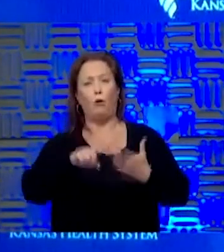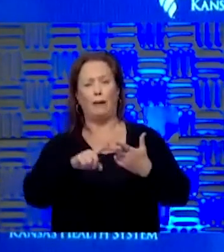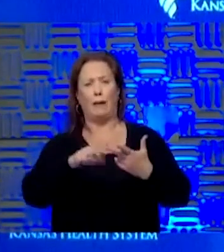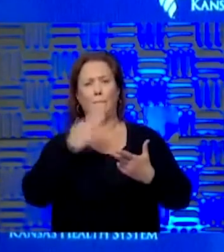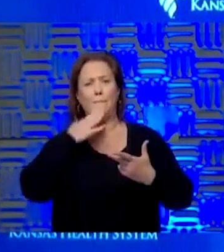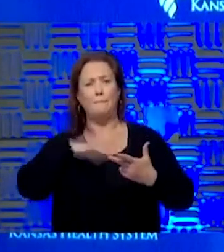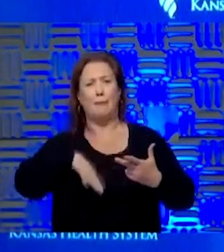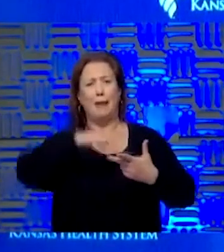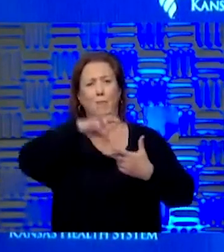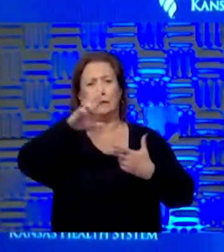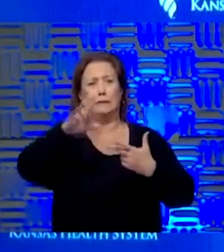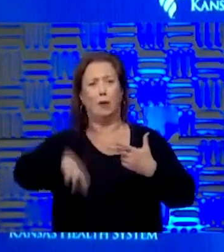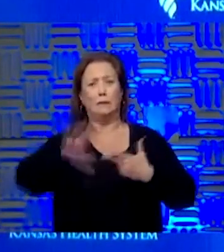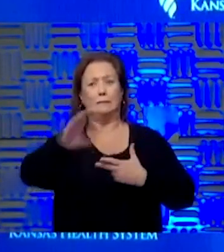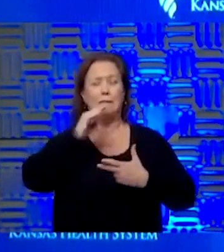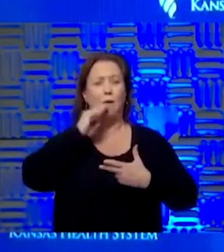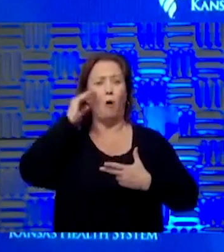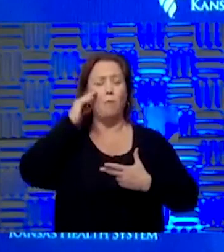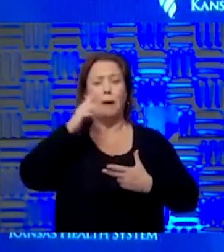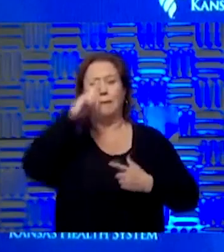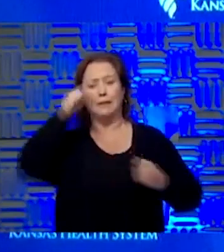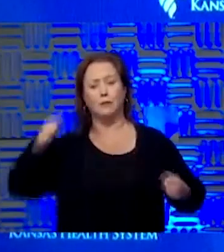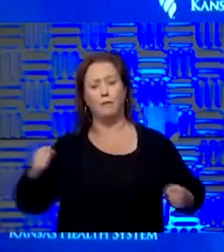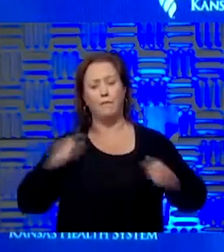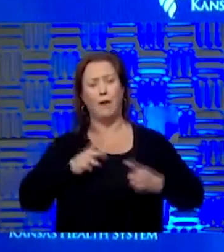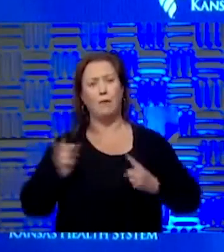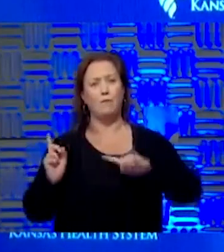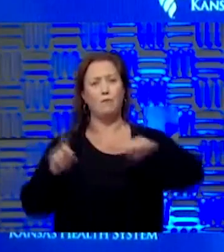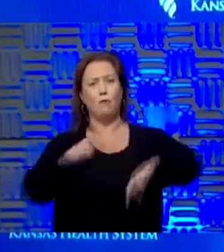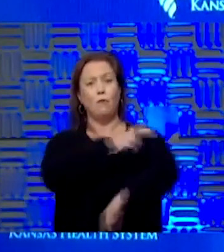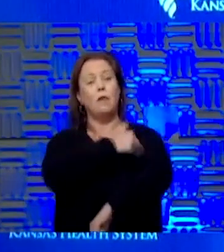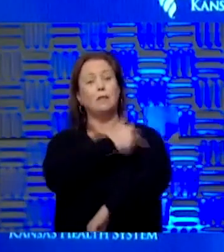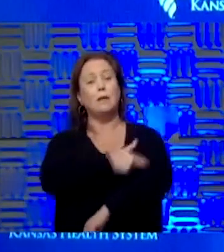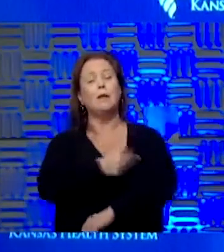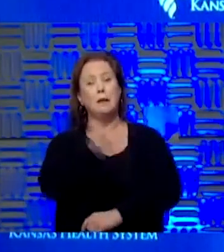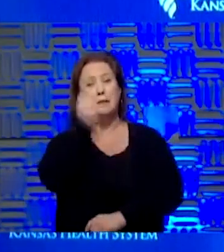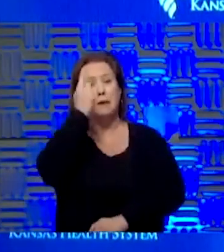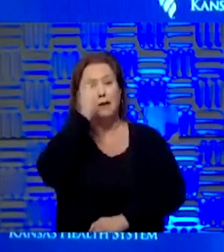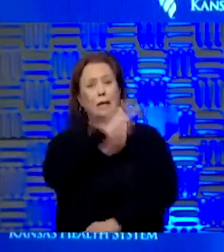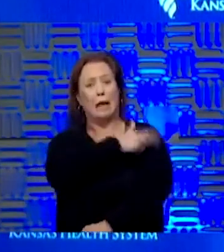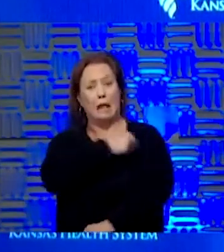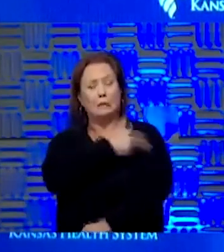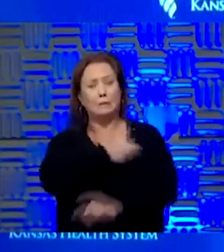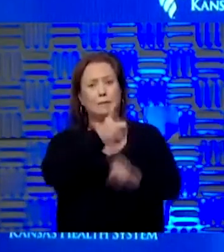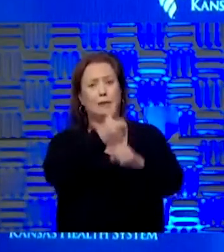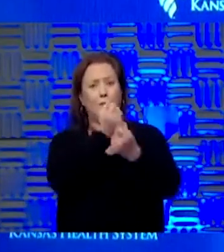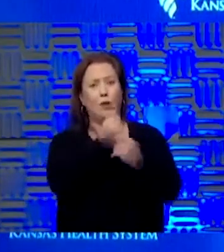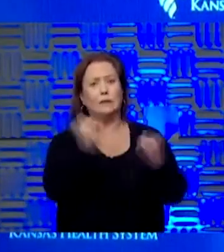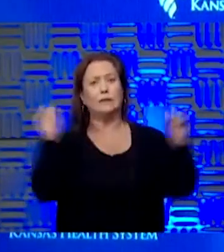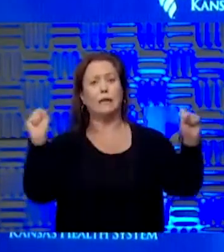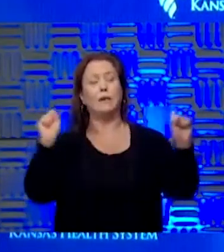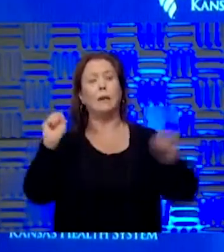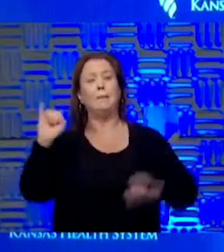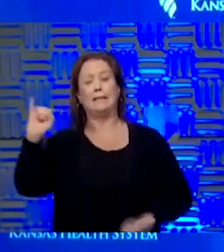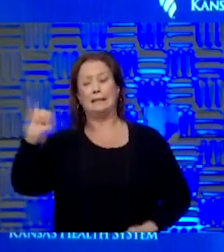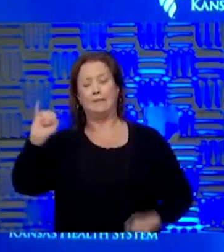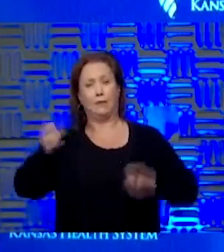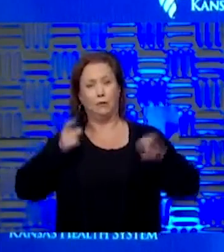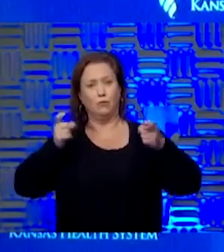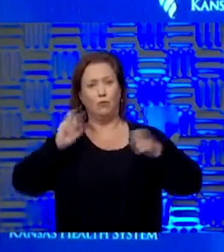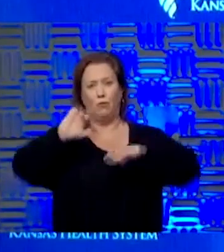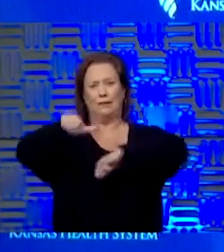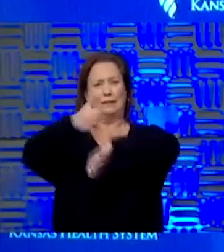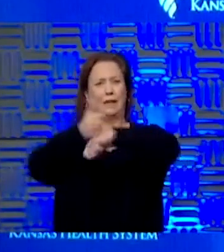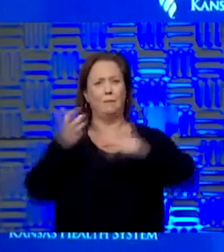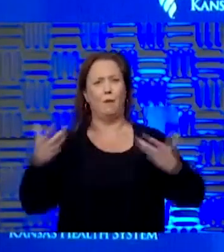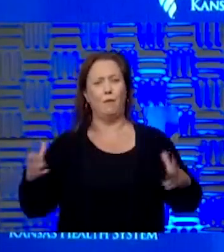they're afraid of going to the hospitals. Yet hospitals can be some of the safest places because of all the infection control that's in place. I